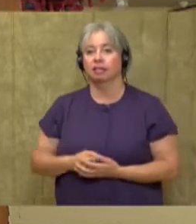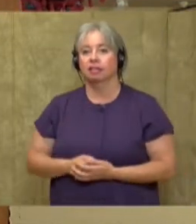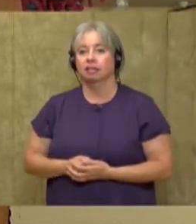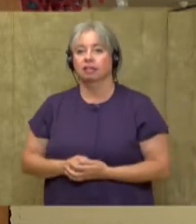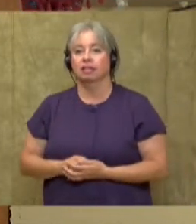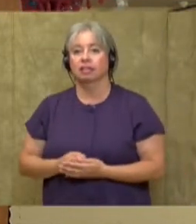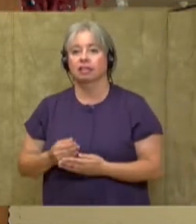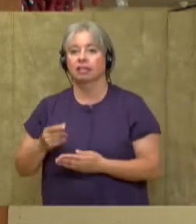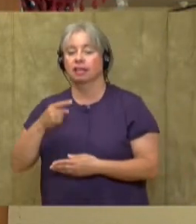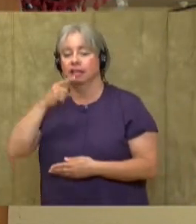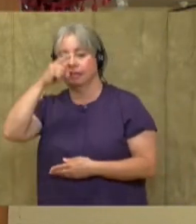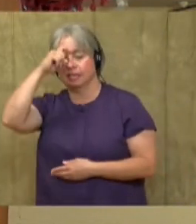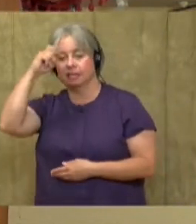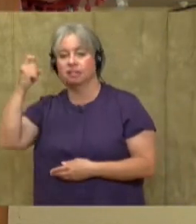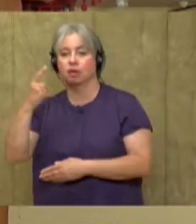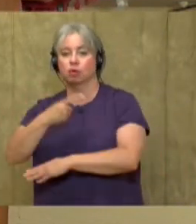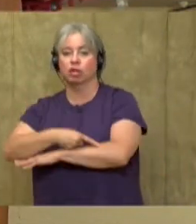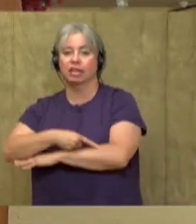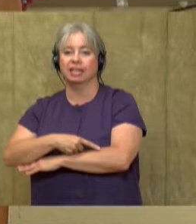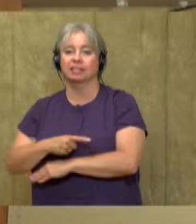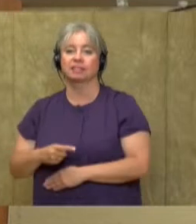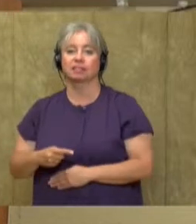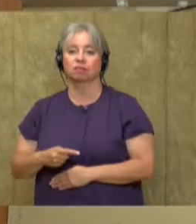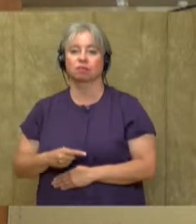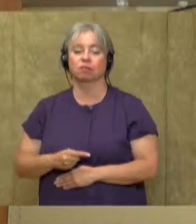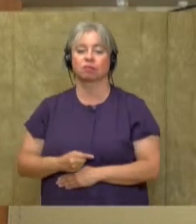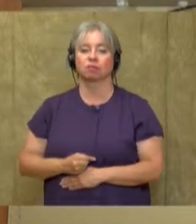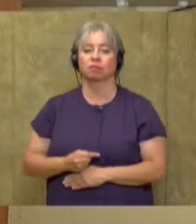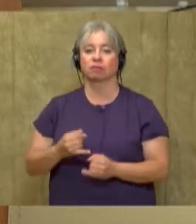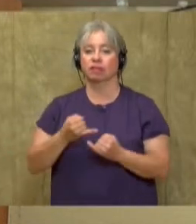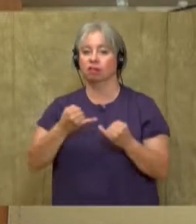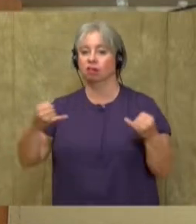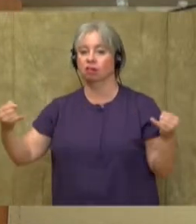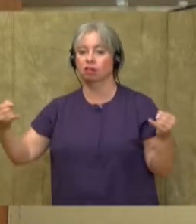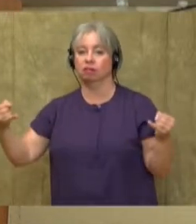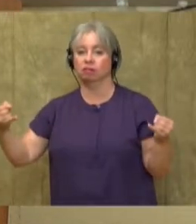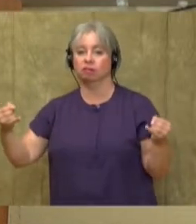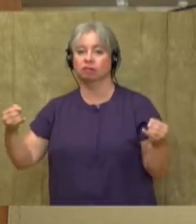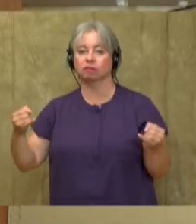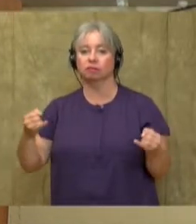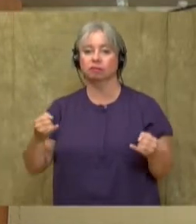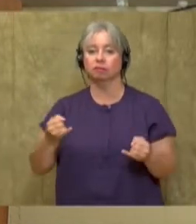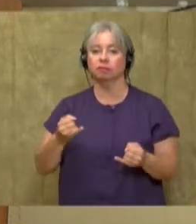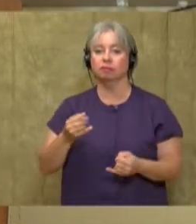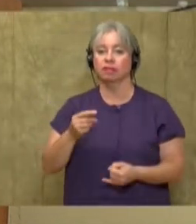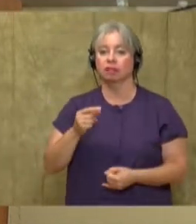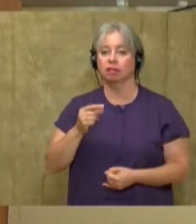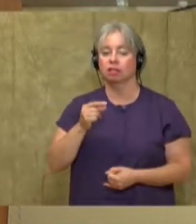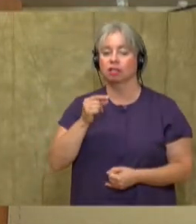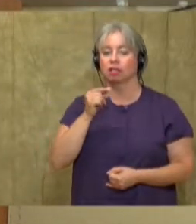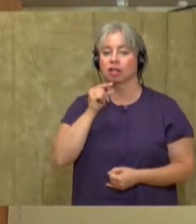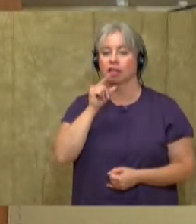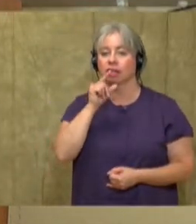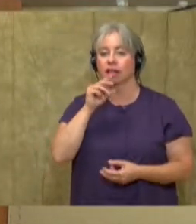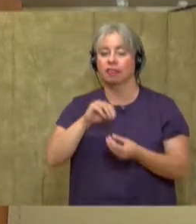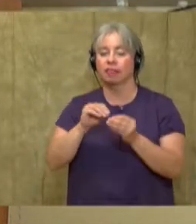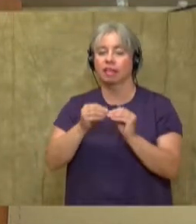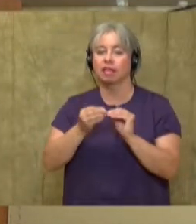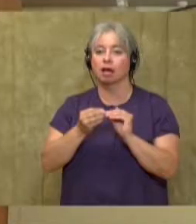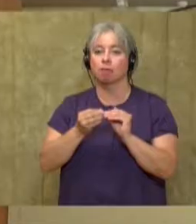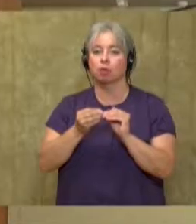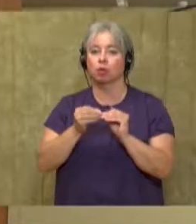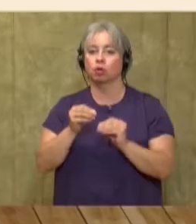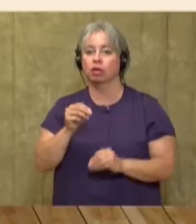temperature rises, those crickets get to chirping. So we can see here that the number of chirps, more chirps, as the